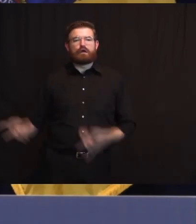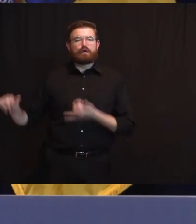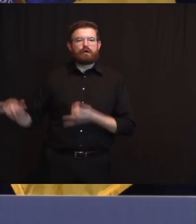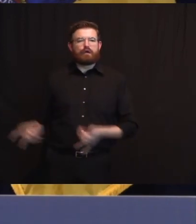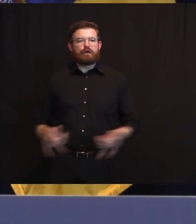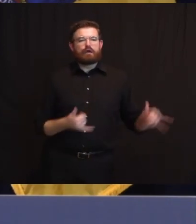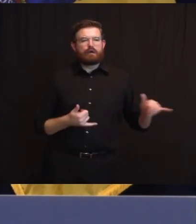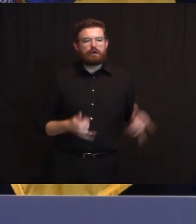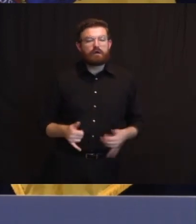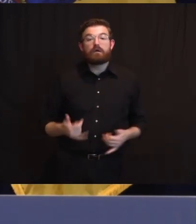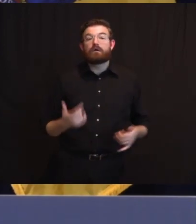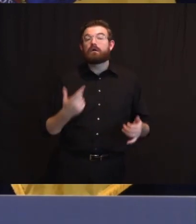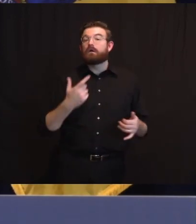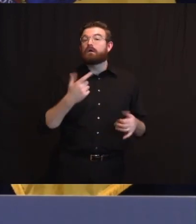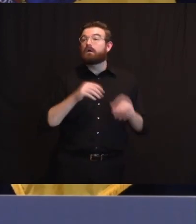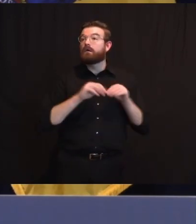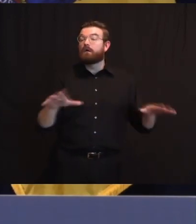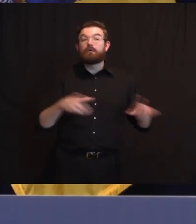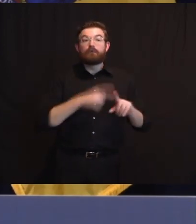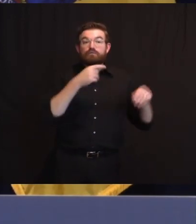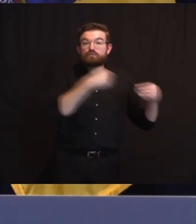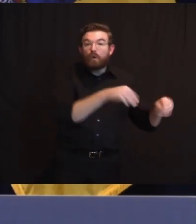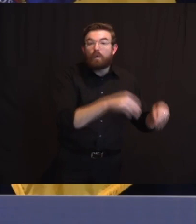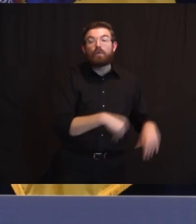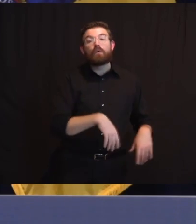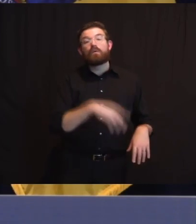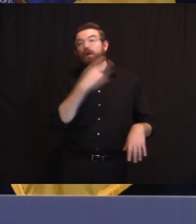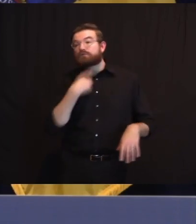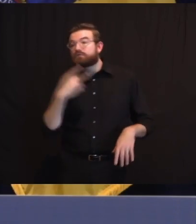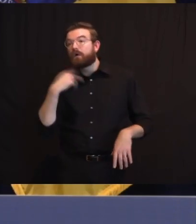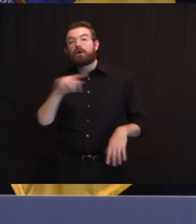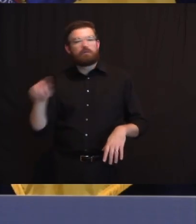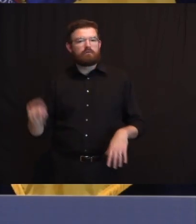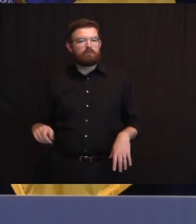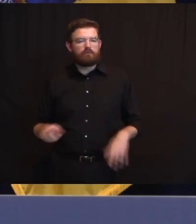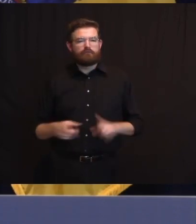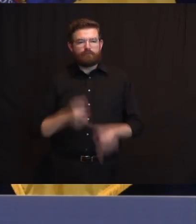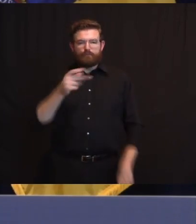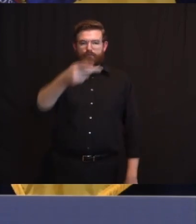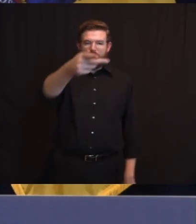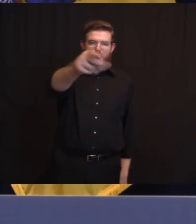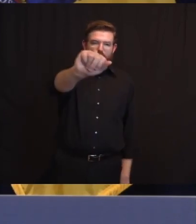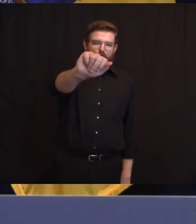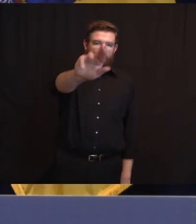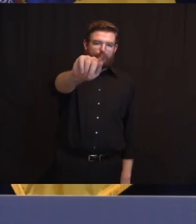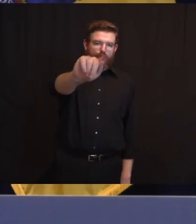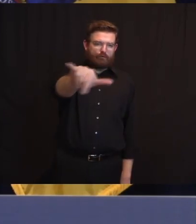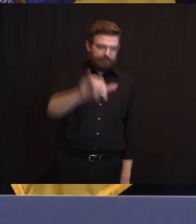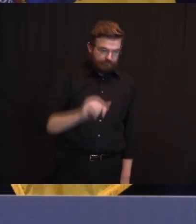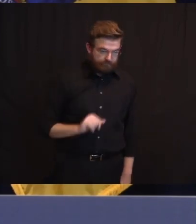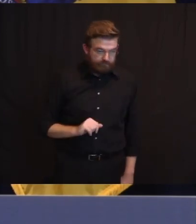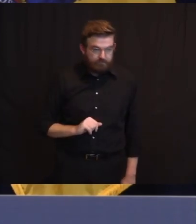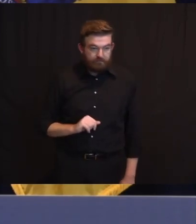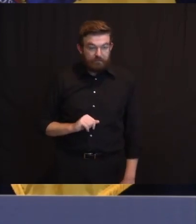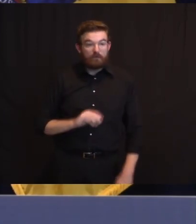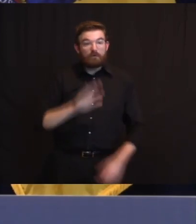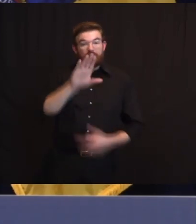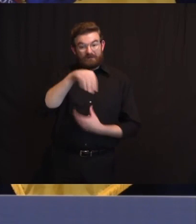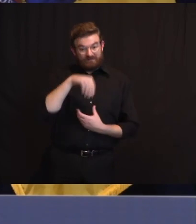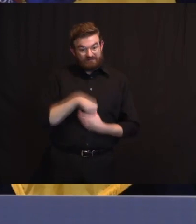in Middletown. Folks, let me just remind you, if you're indoors, the ventilation isn't good, you're closely